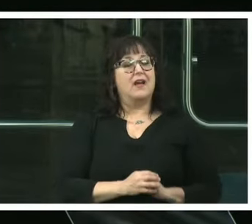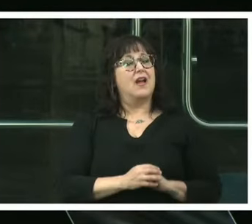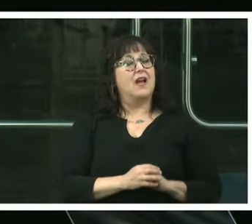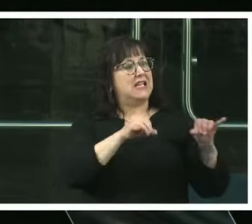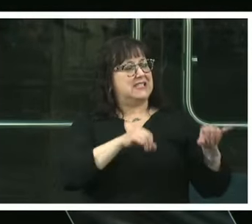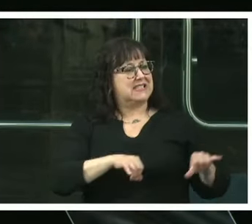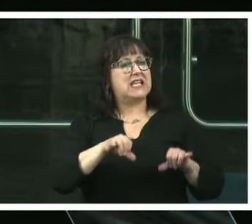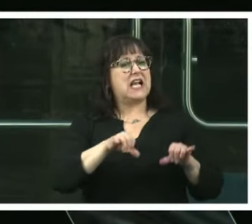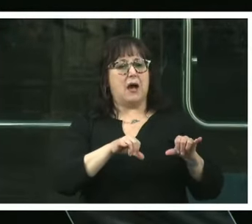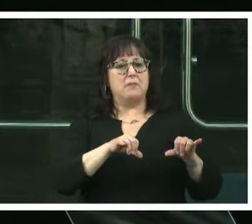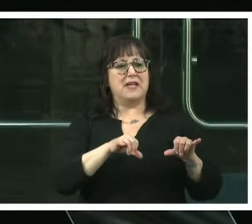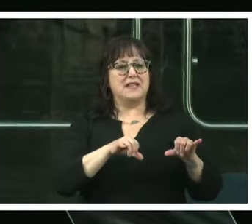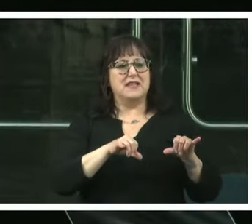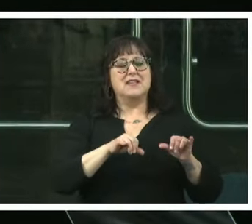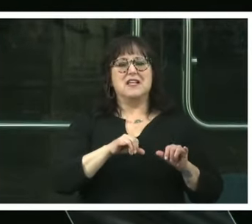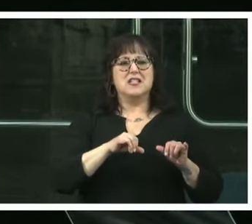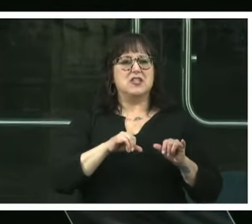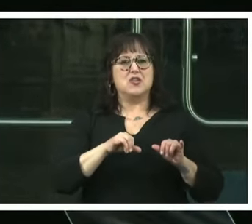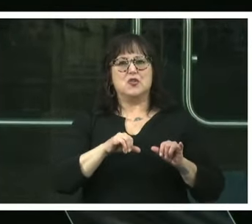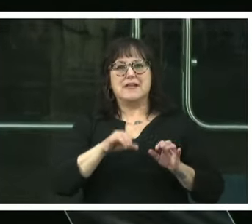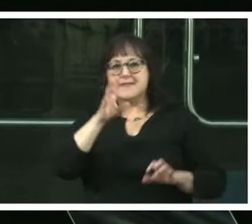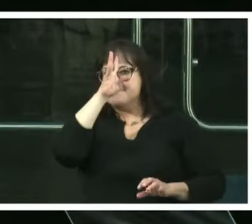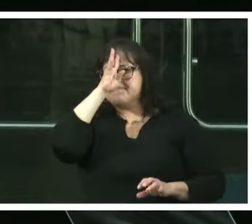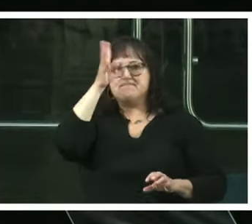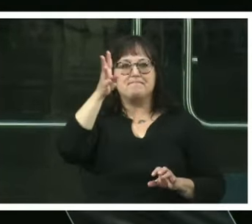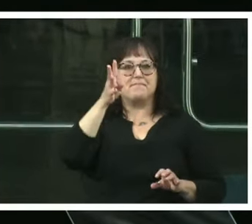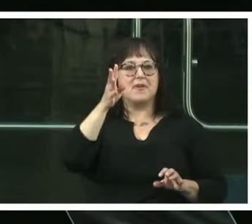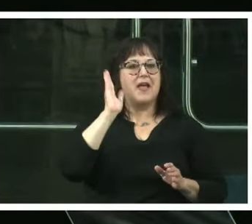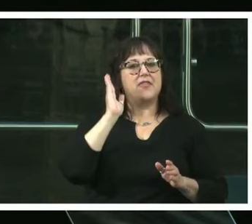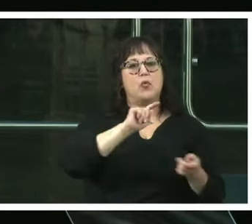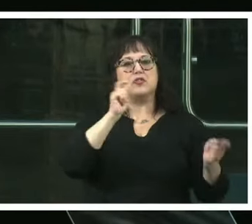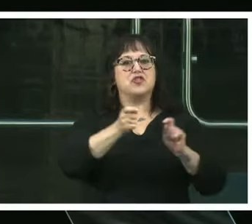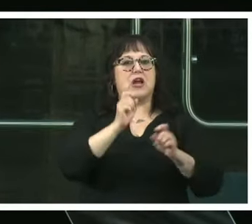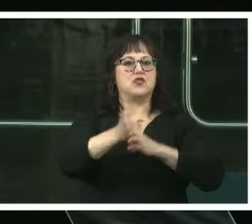the next great idea that will change the world.